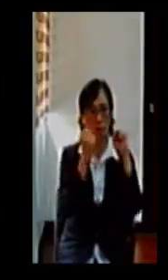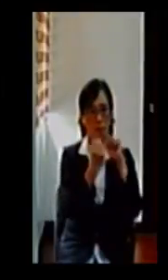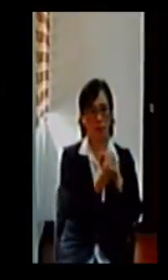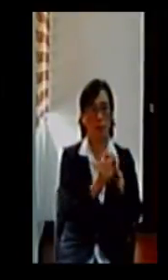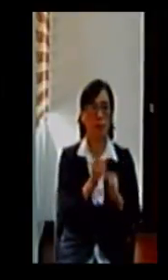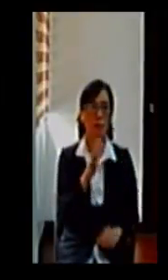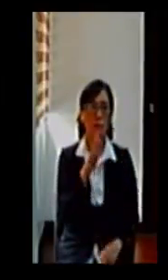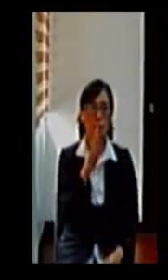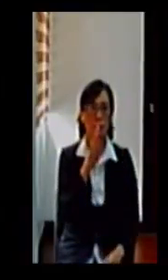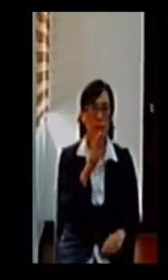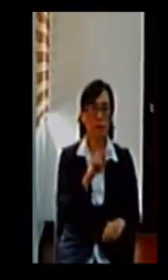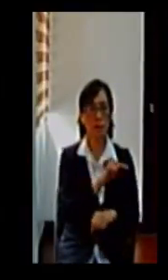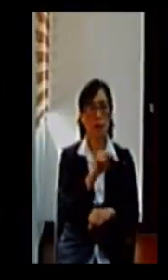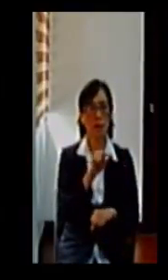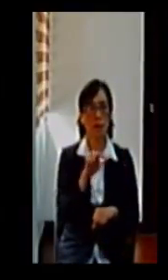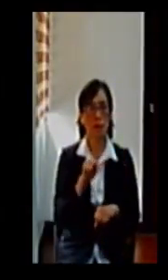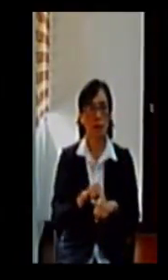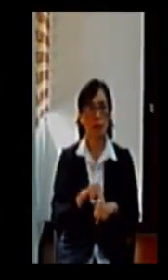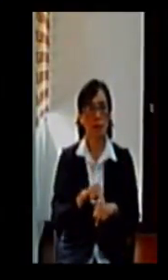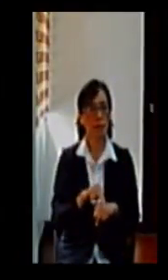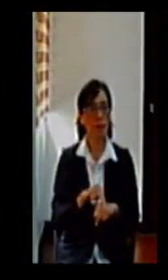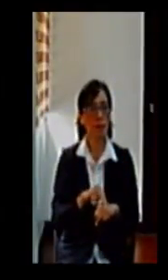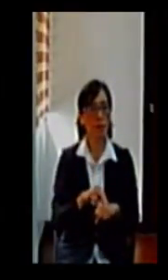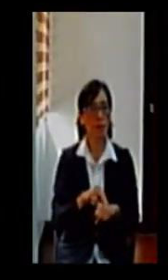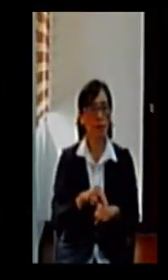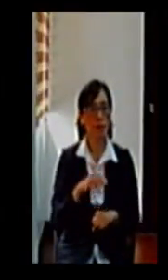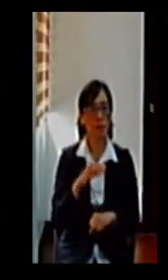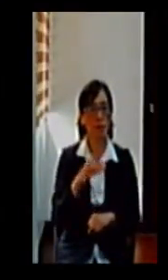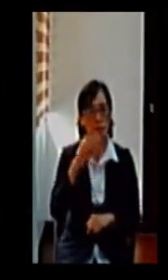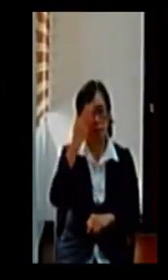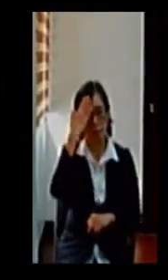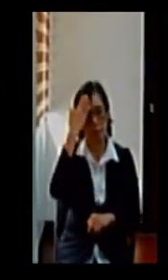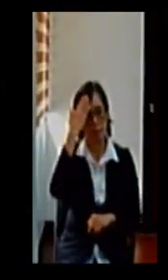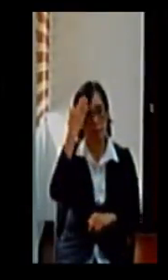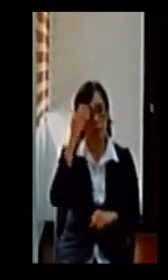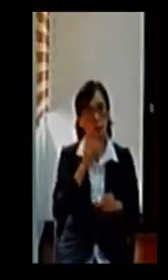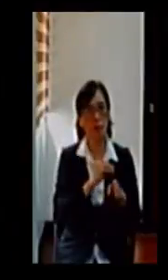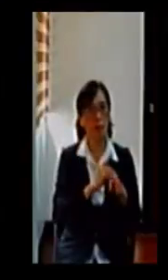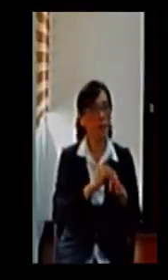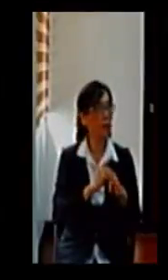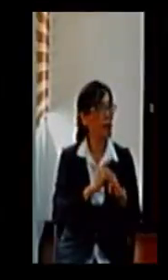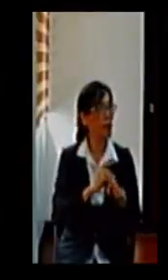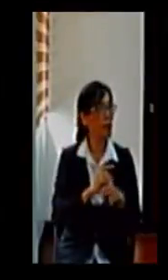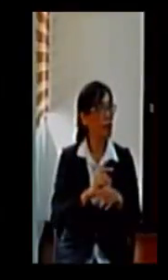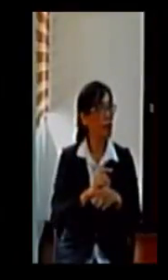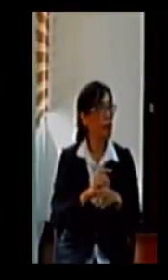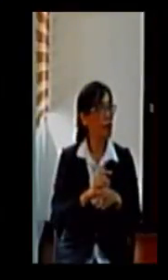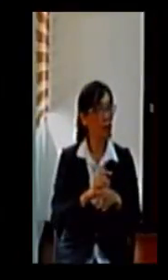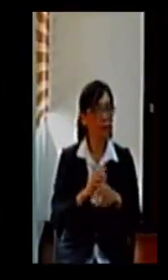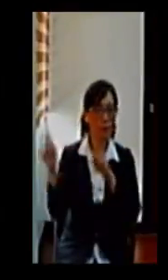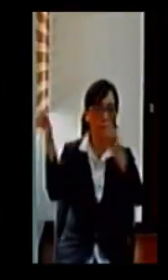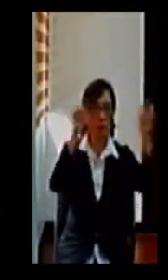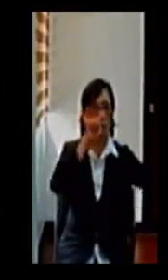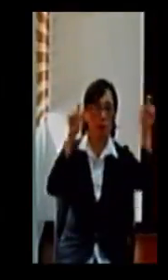Nature, it doesn't recognize territories. Okay. Typhoons